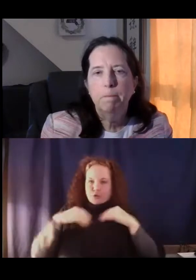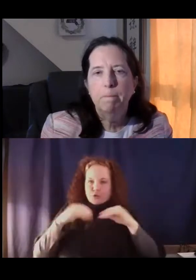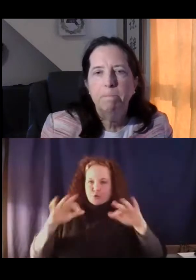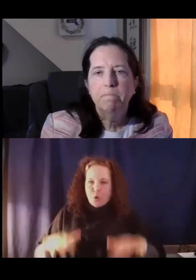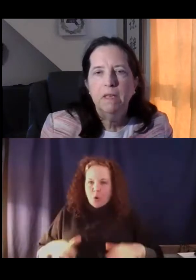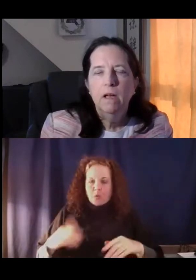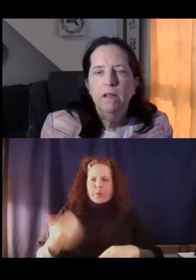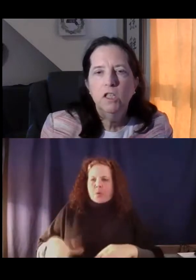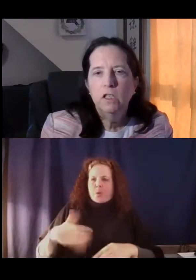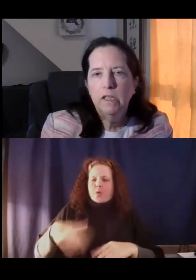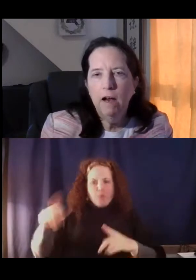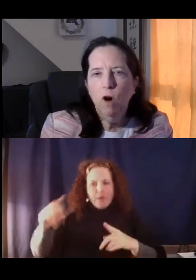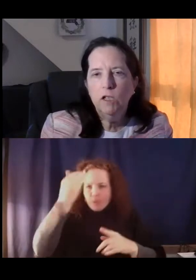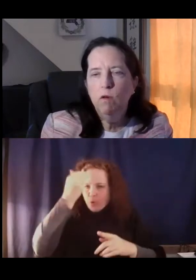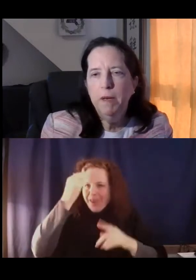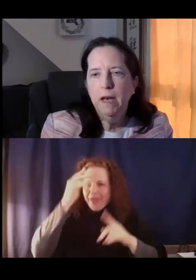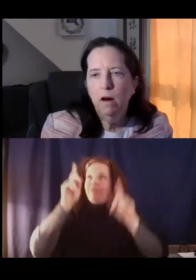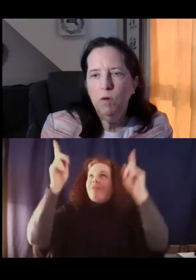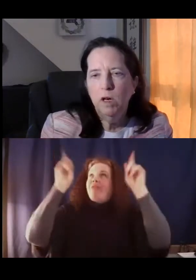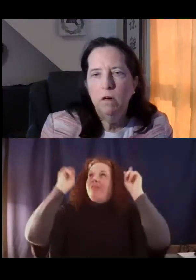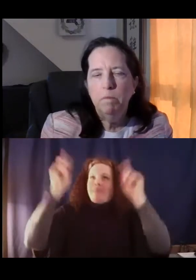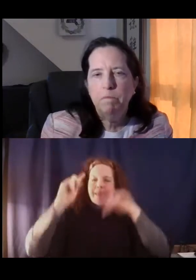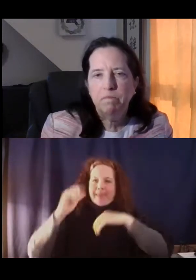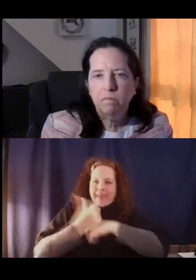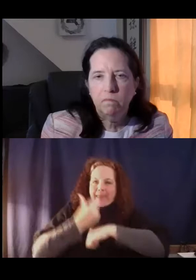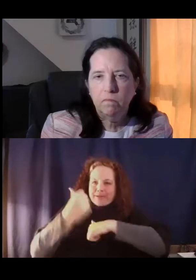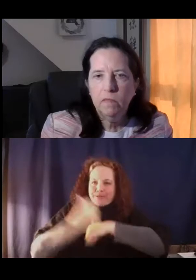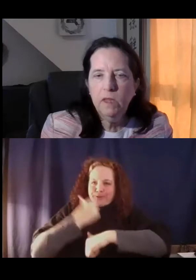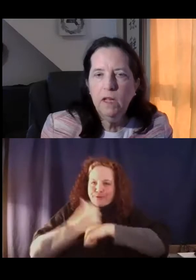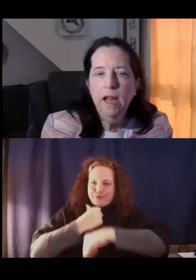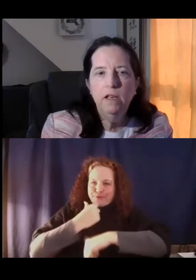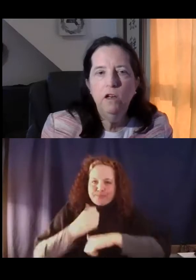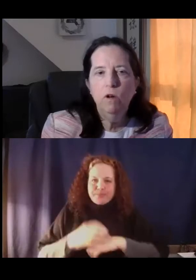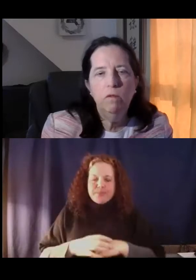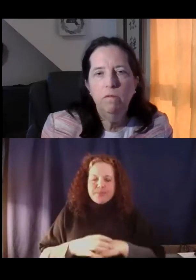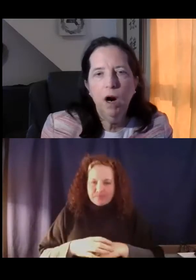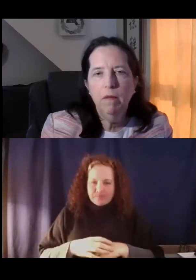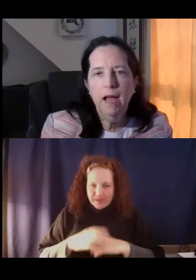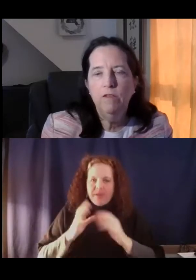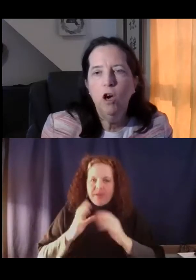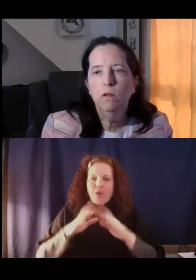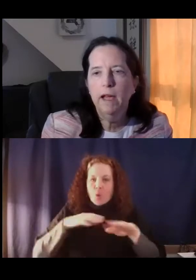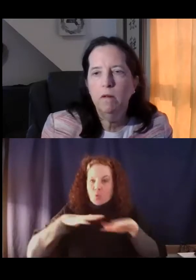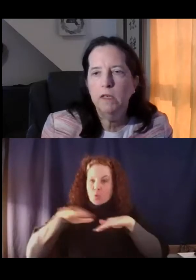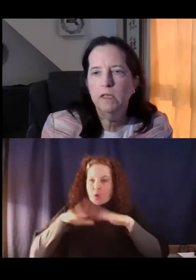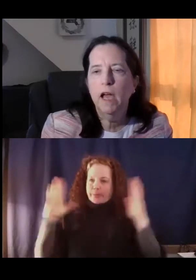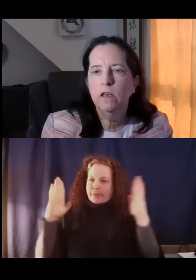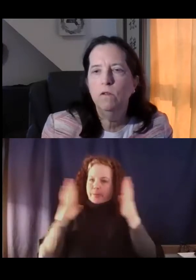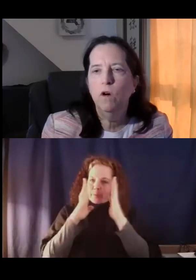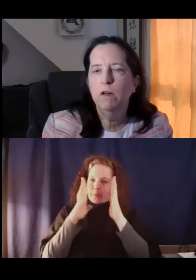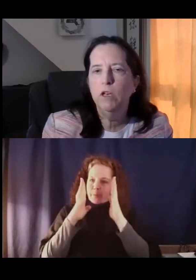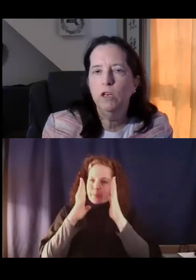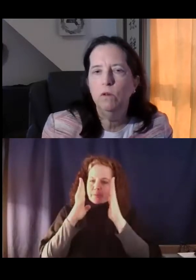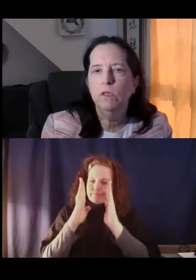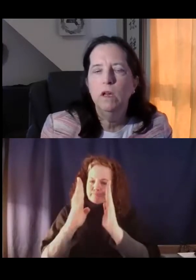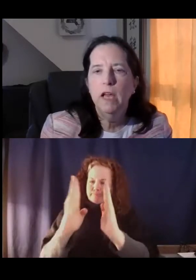snowbanks. The sidewalks will be narrower, and you will probably have no landmarks that you normally